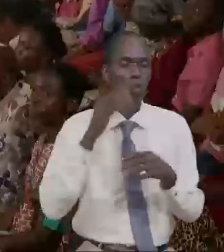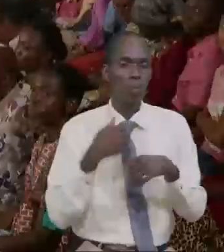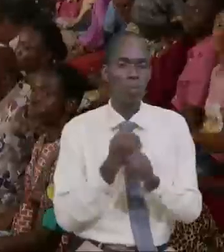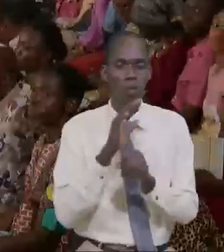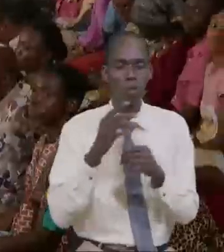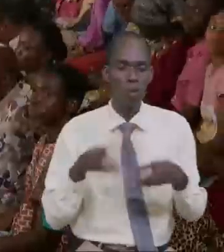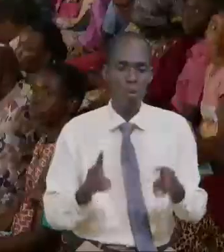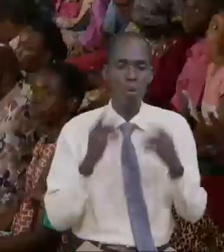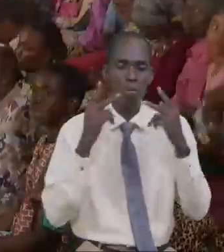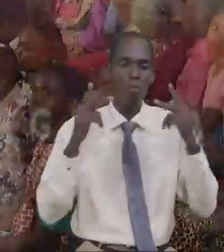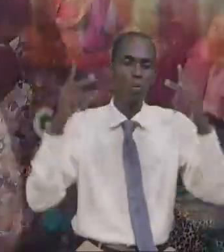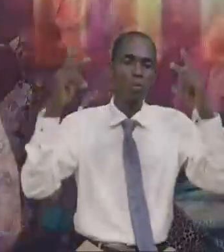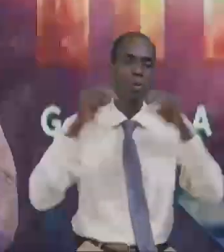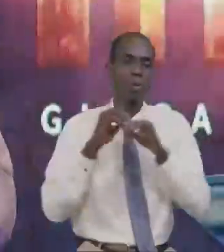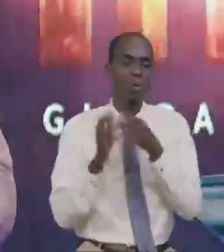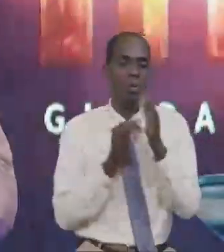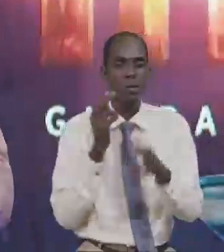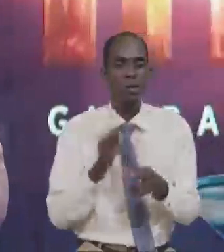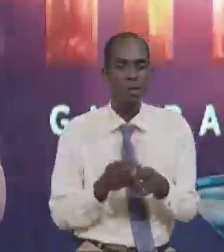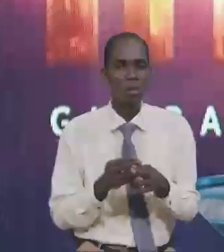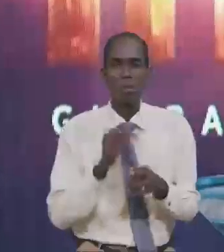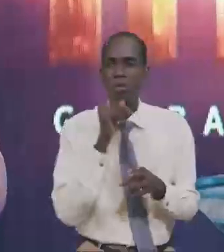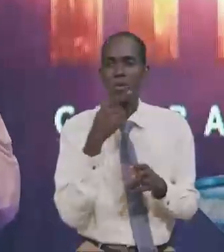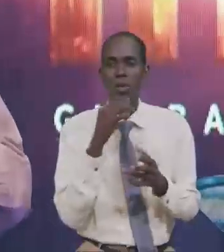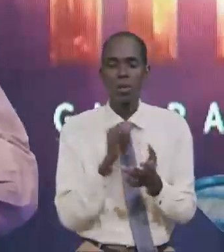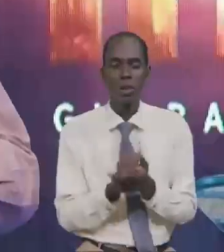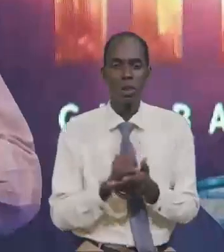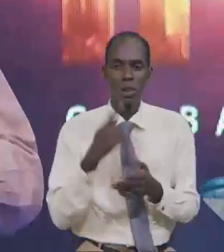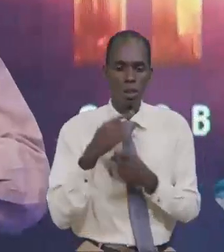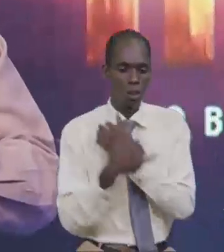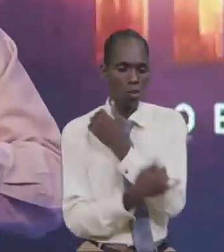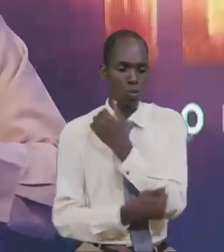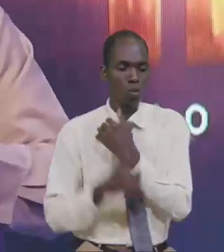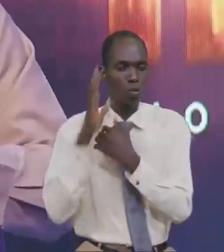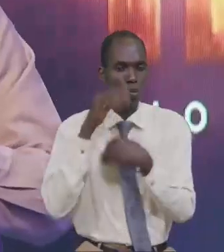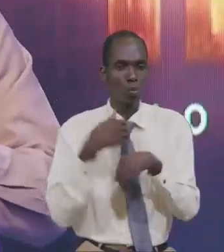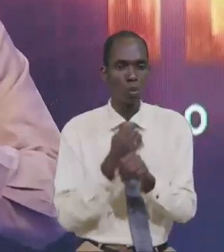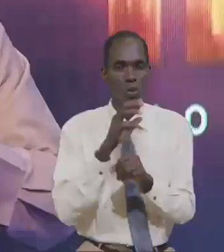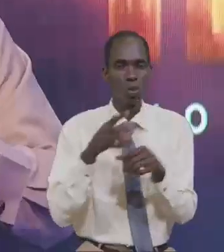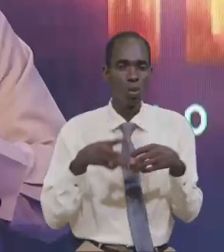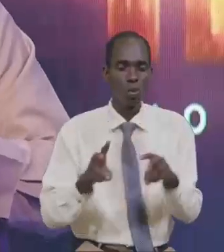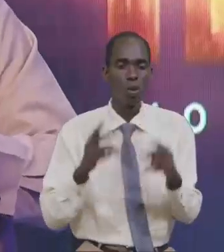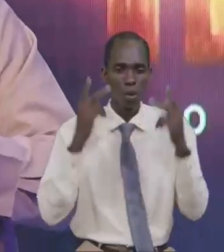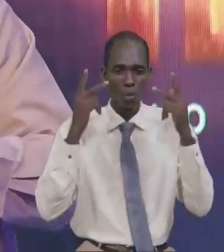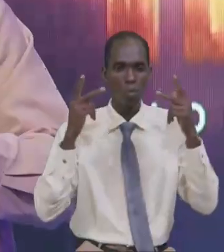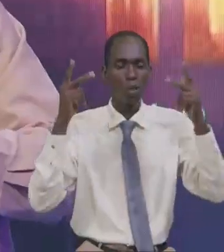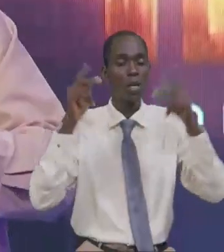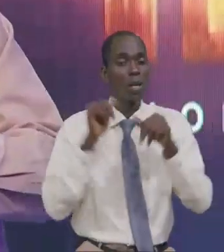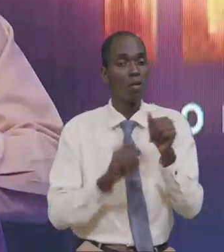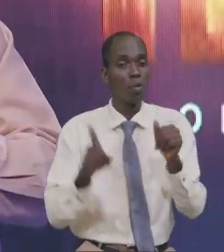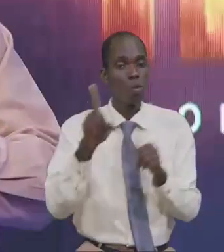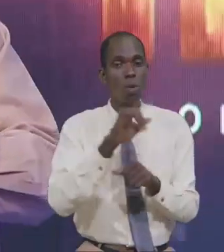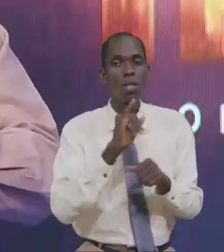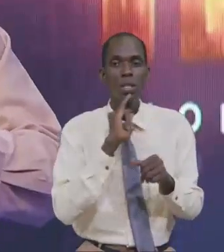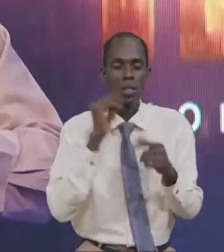thinking about themselves. The people up there are thinking about themselves. The people on the same level are thinking about themselves. The people